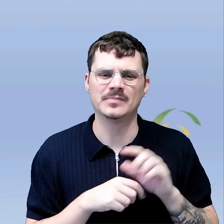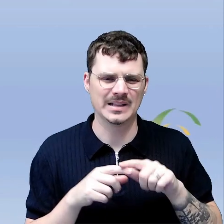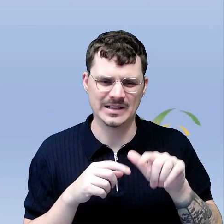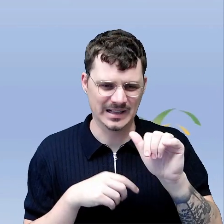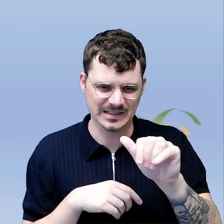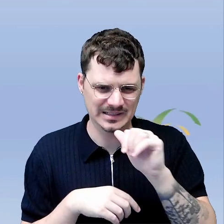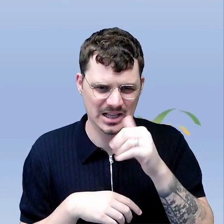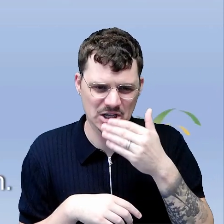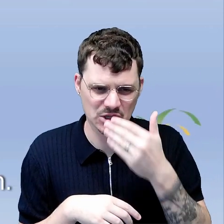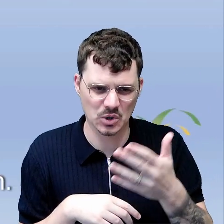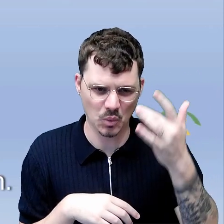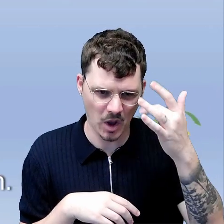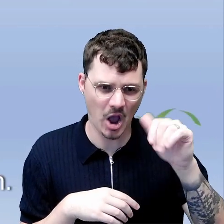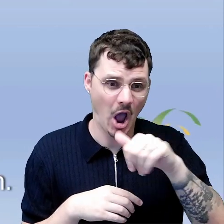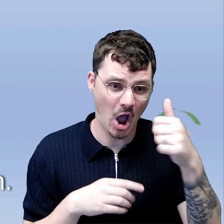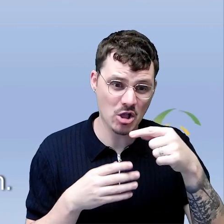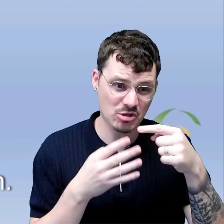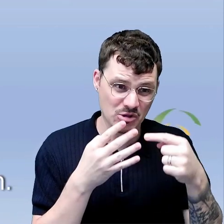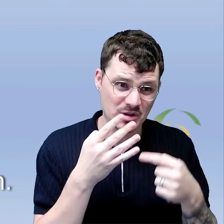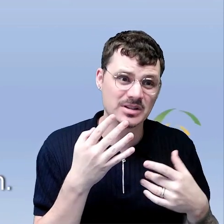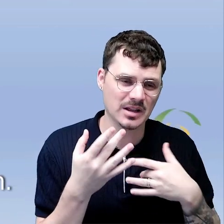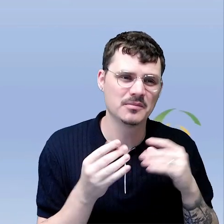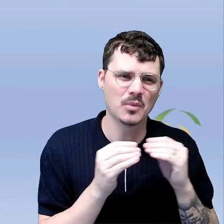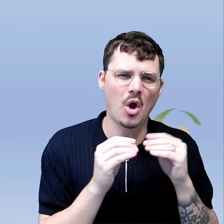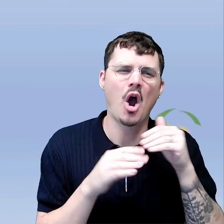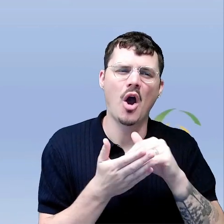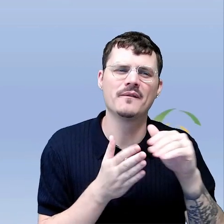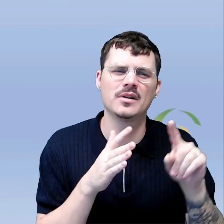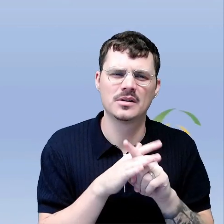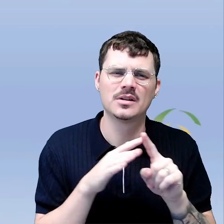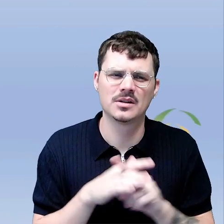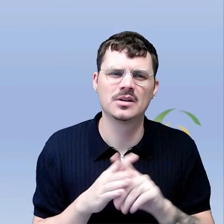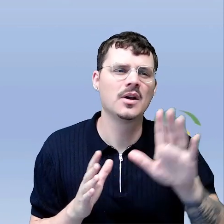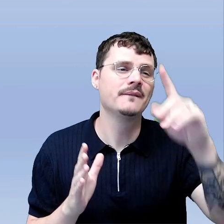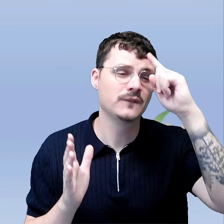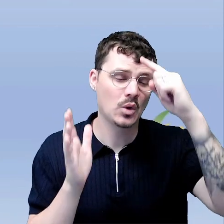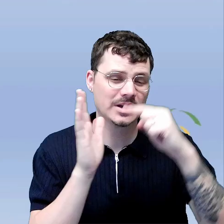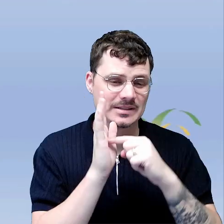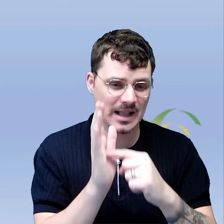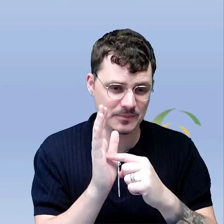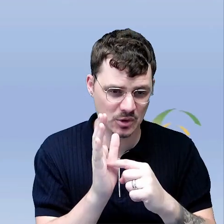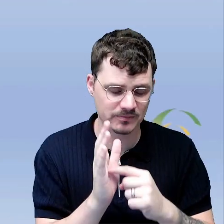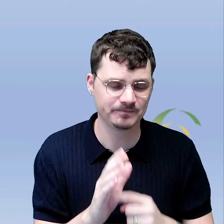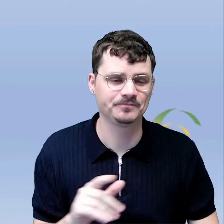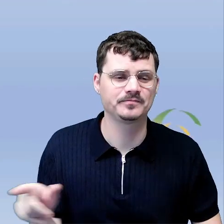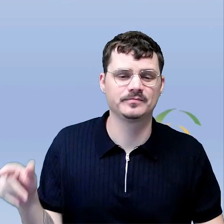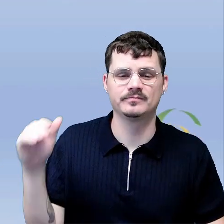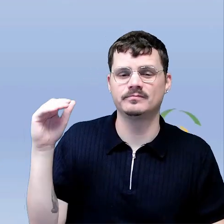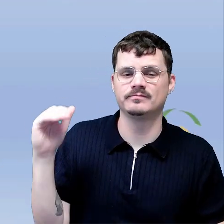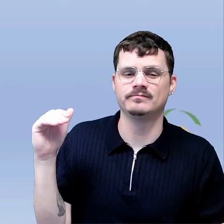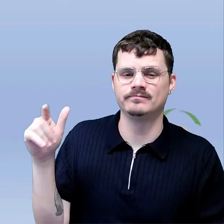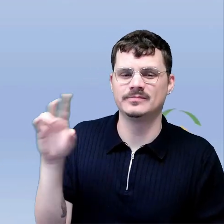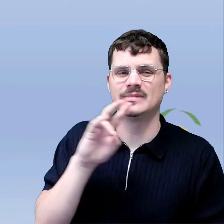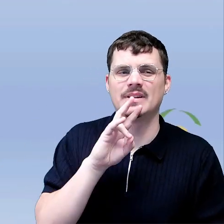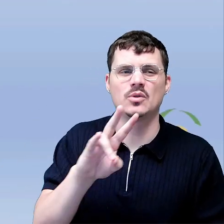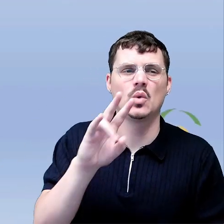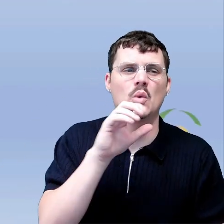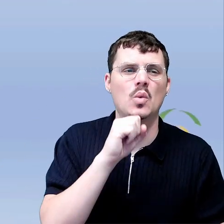good because all the other mechanisms occur much more often. For example, little dude, he's 7 years